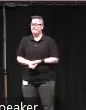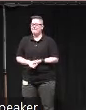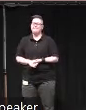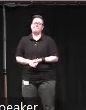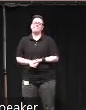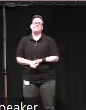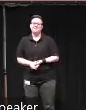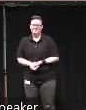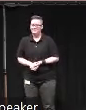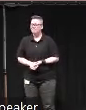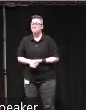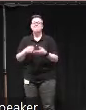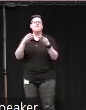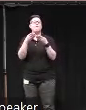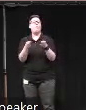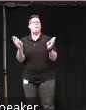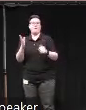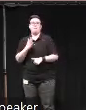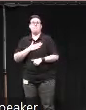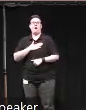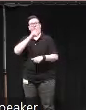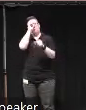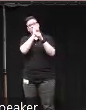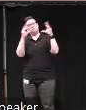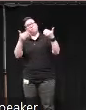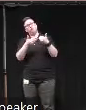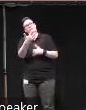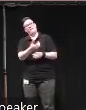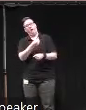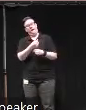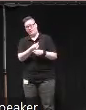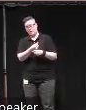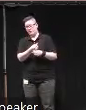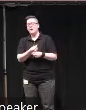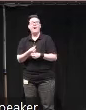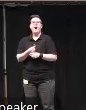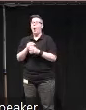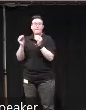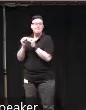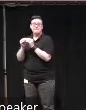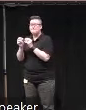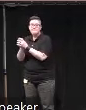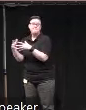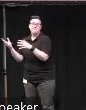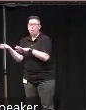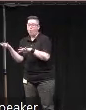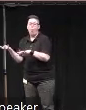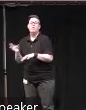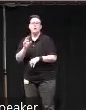And overall, my vision for the next 5 years is moving from more to